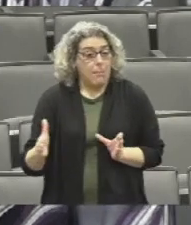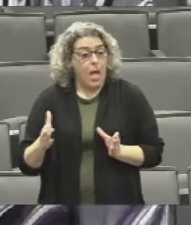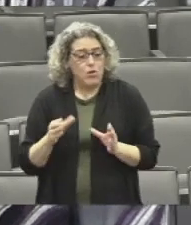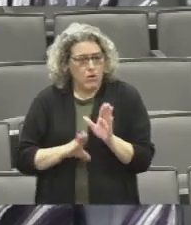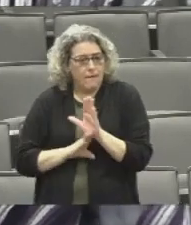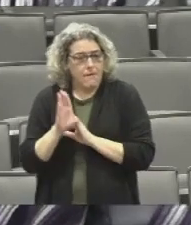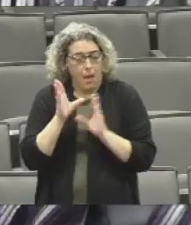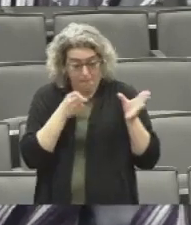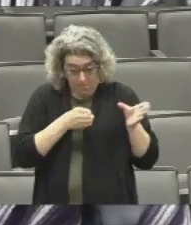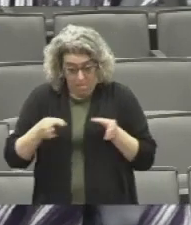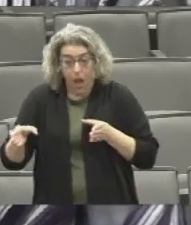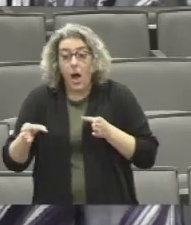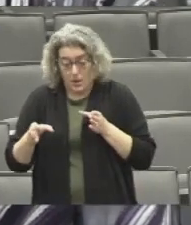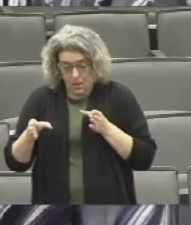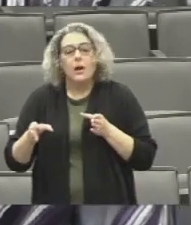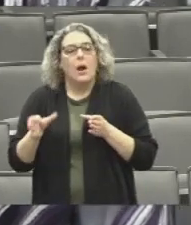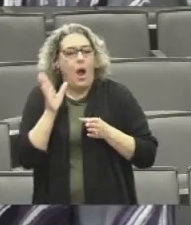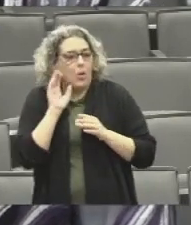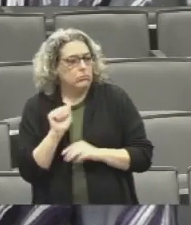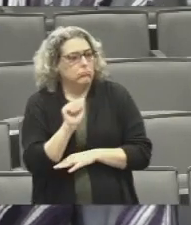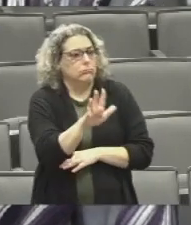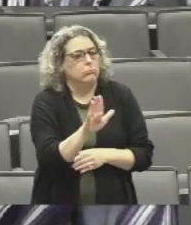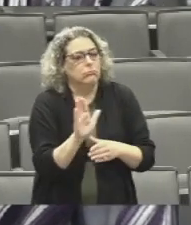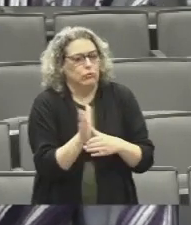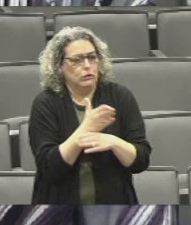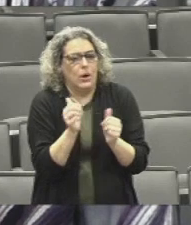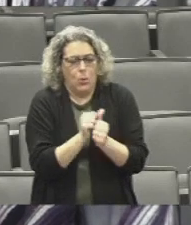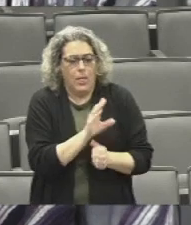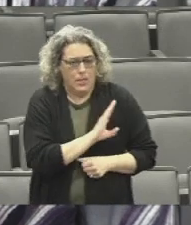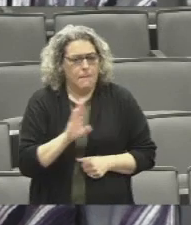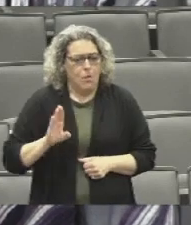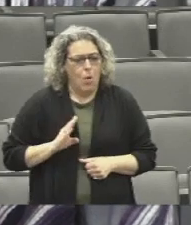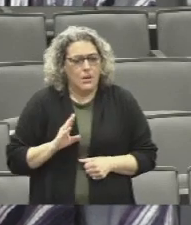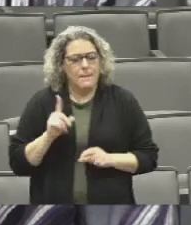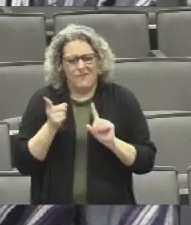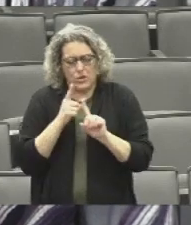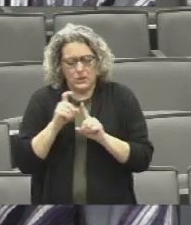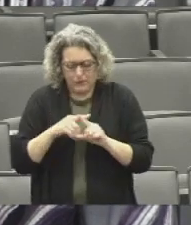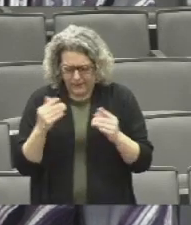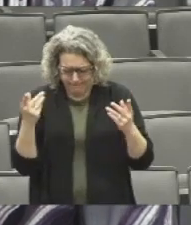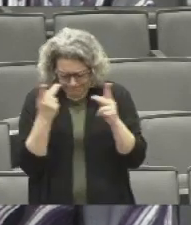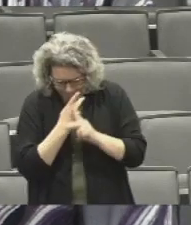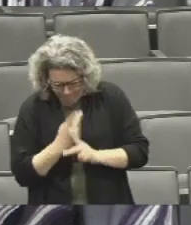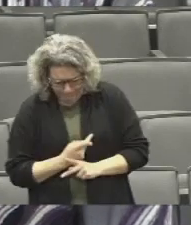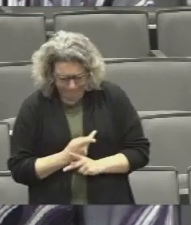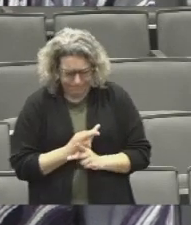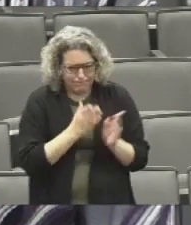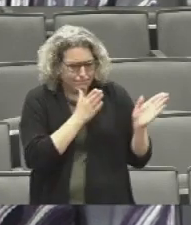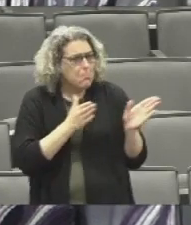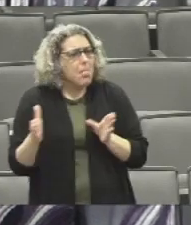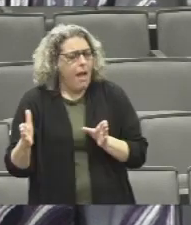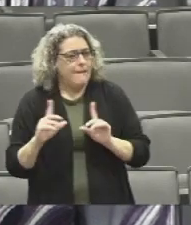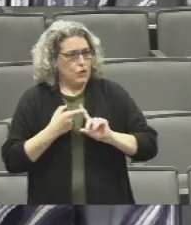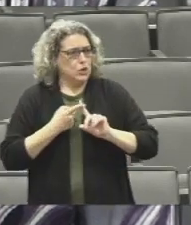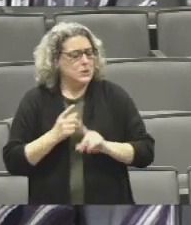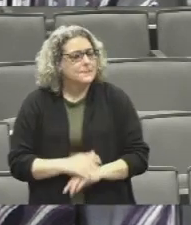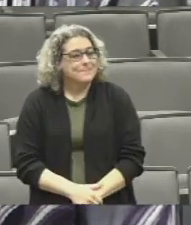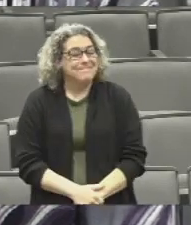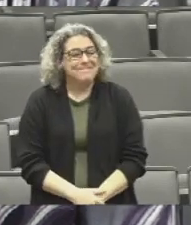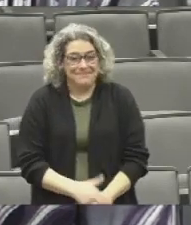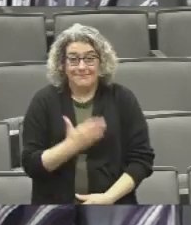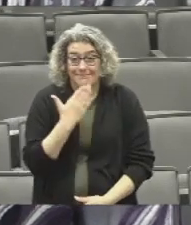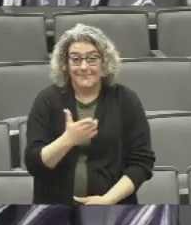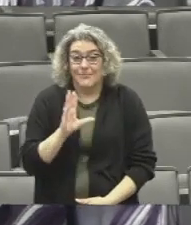board once we have it a little bit worked out, a little bit better, and get input from you, yes. Okay. Thank you. You're